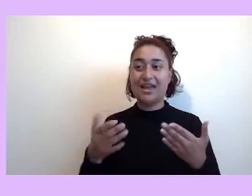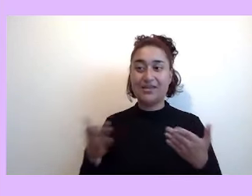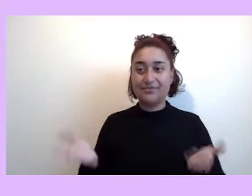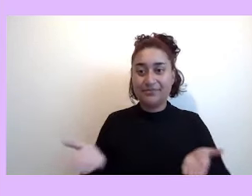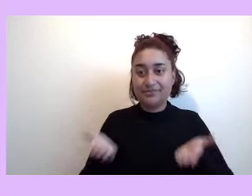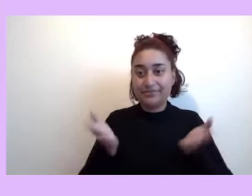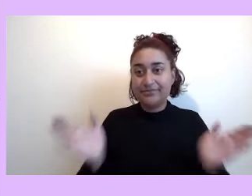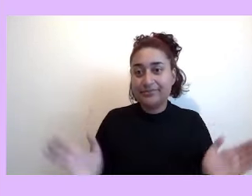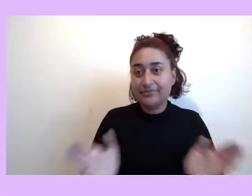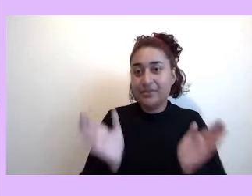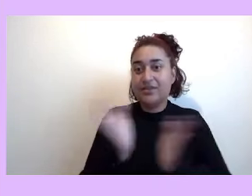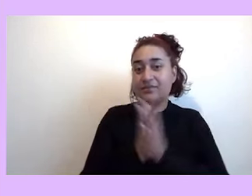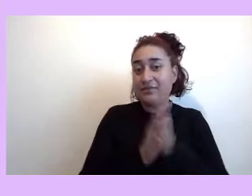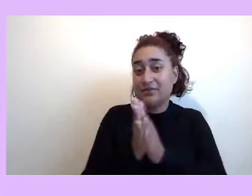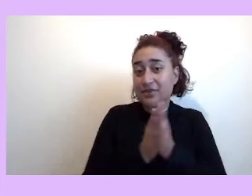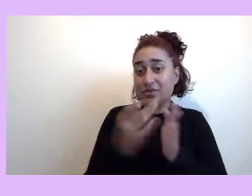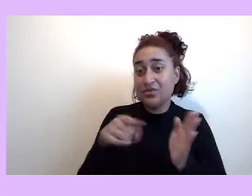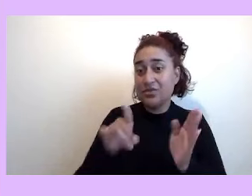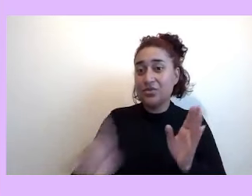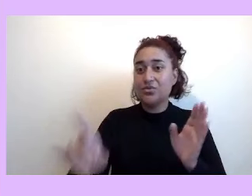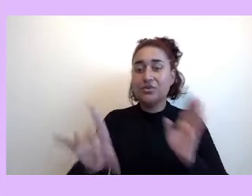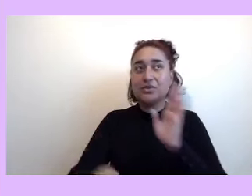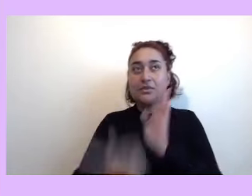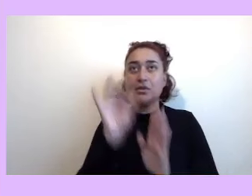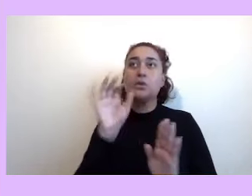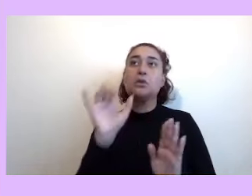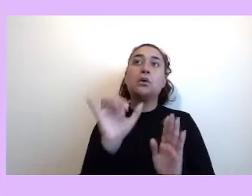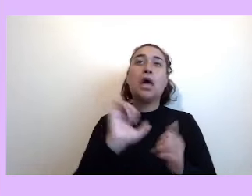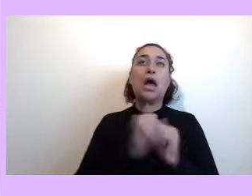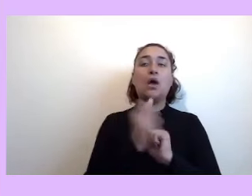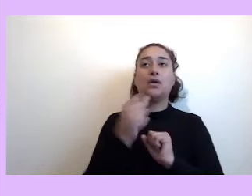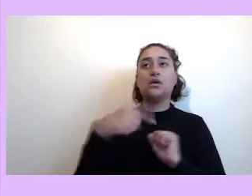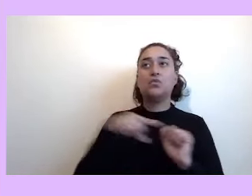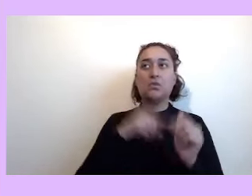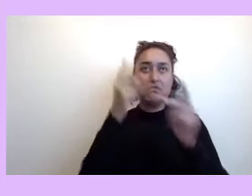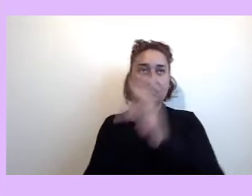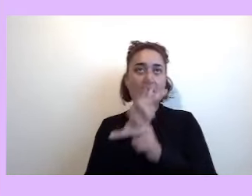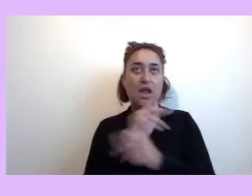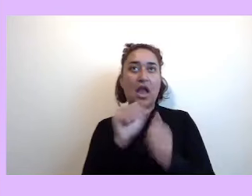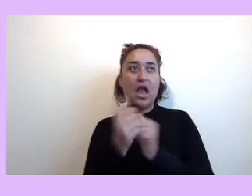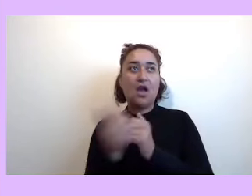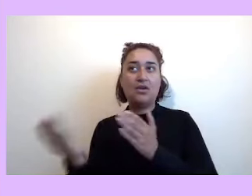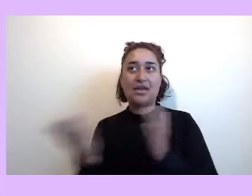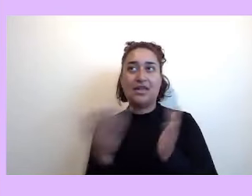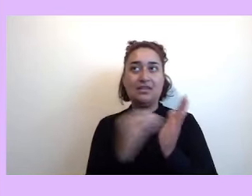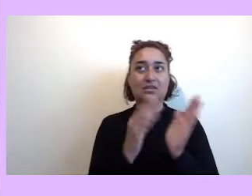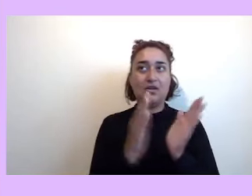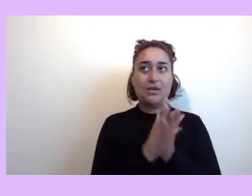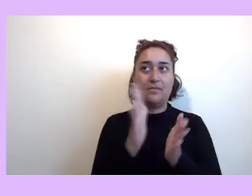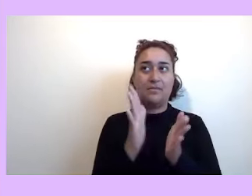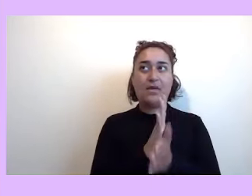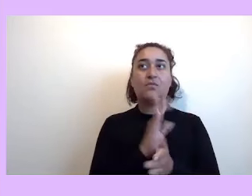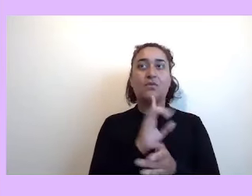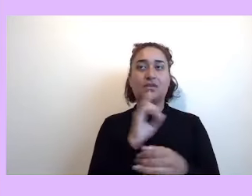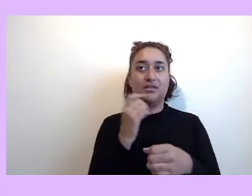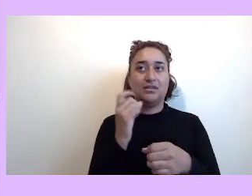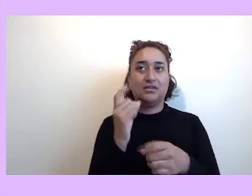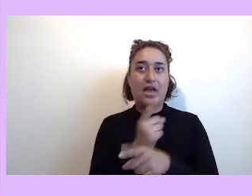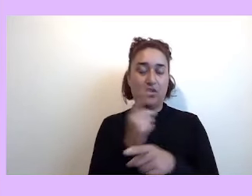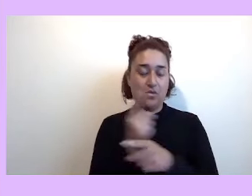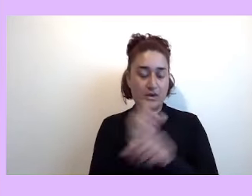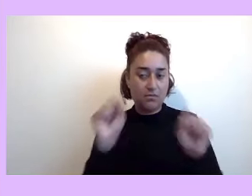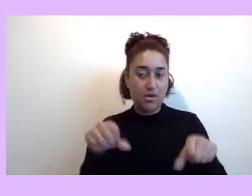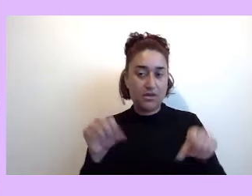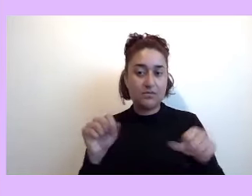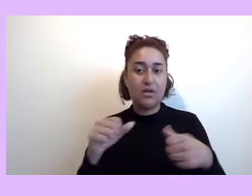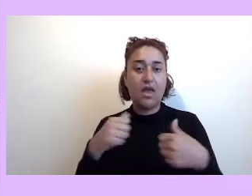that fuels you to discover, like, all right, so how can we figure out how to get this on paper as accurately as possible? How do we figure out